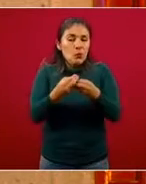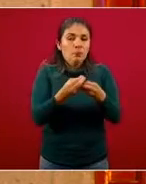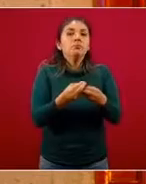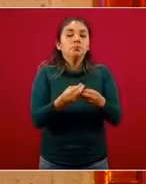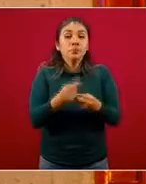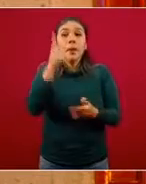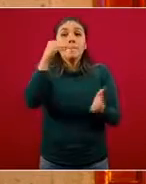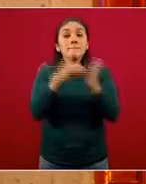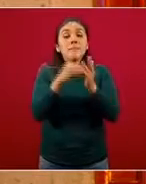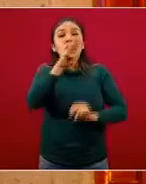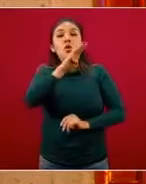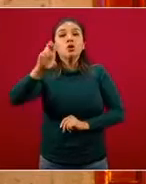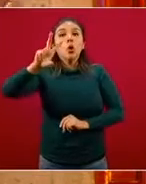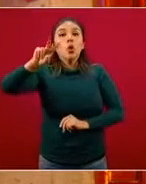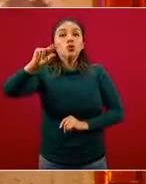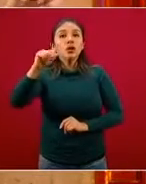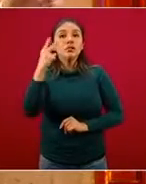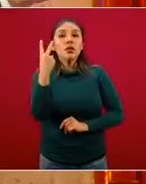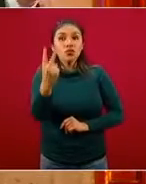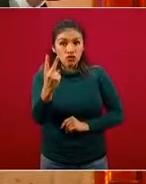Here we have the